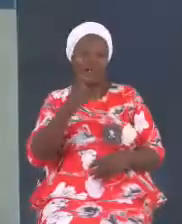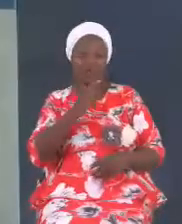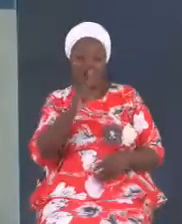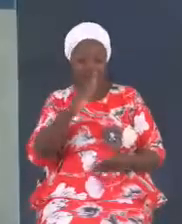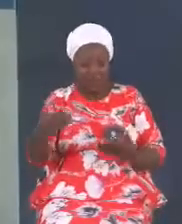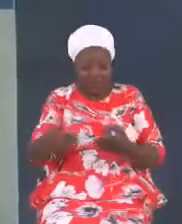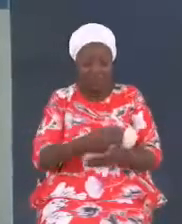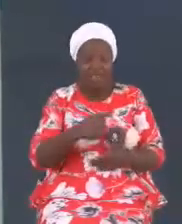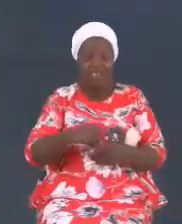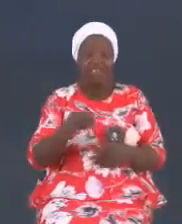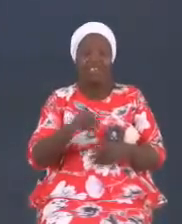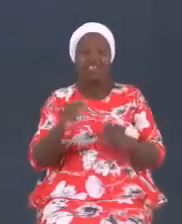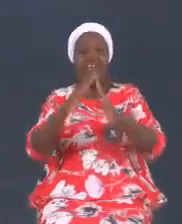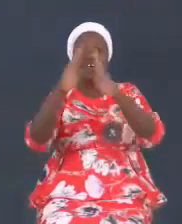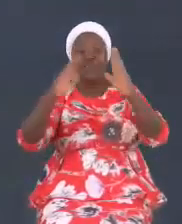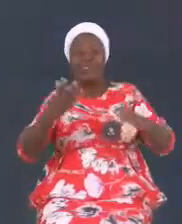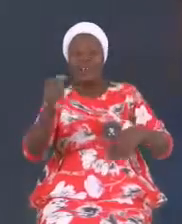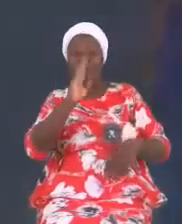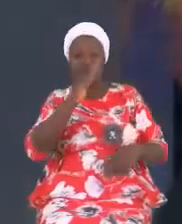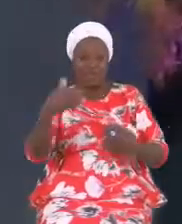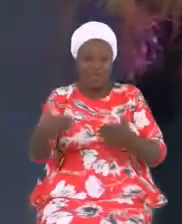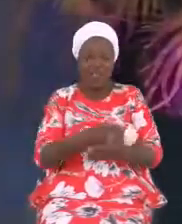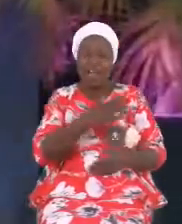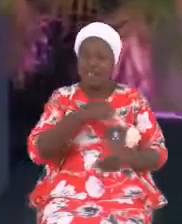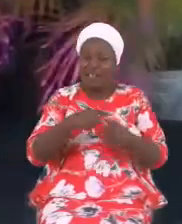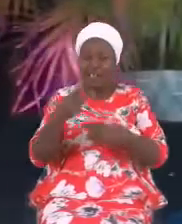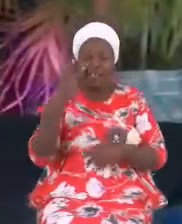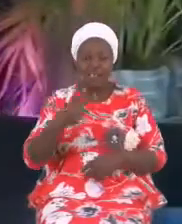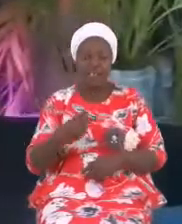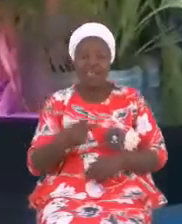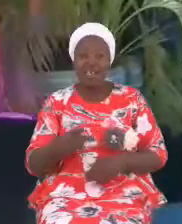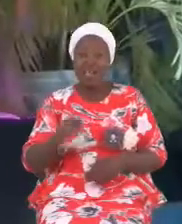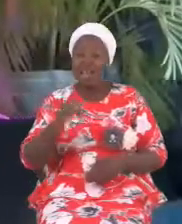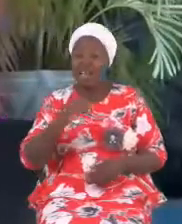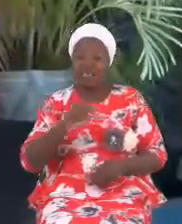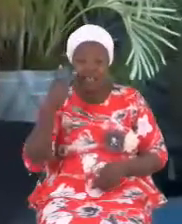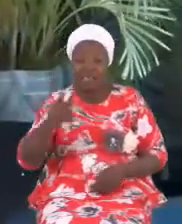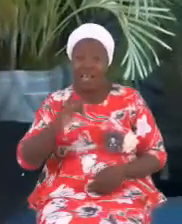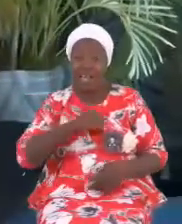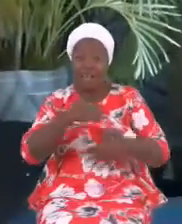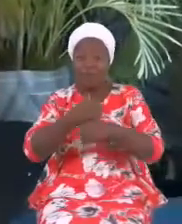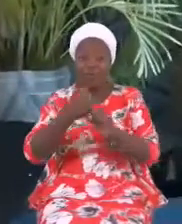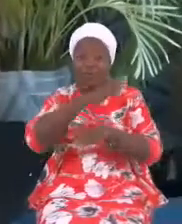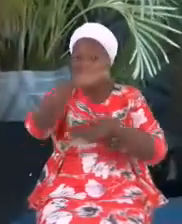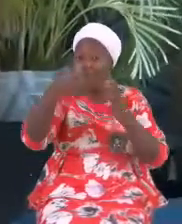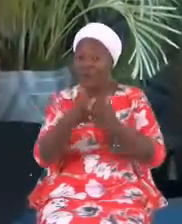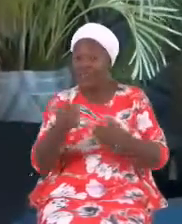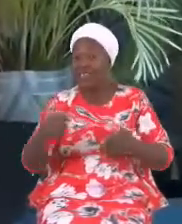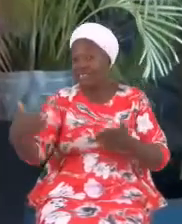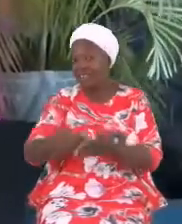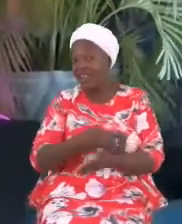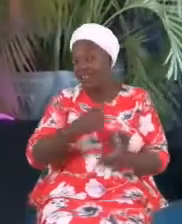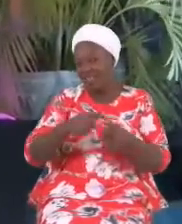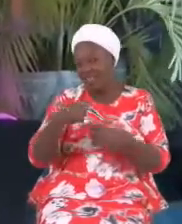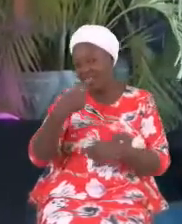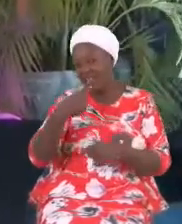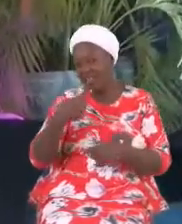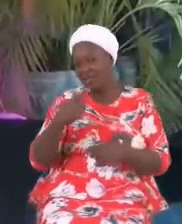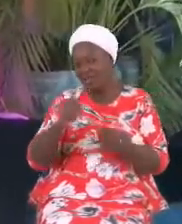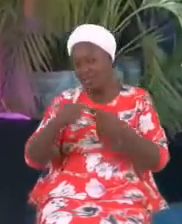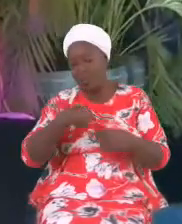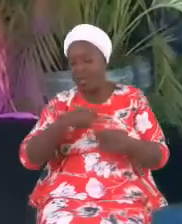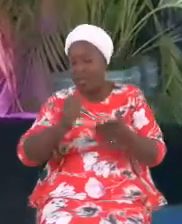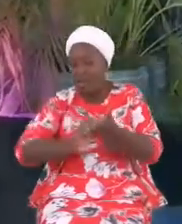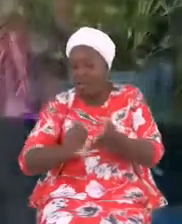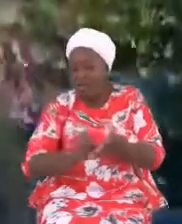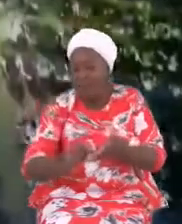mansions will be new. And he says, behold, I make all things new. And he said unto me, write,